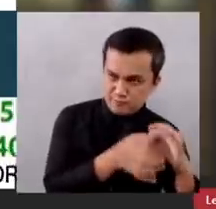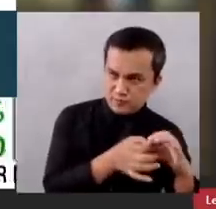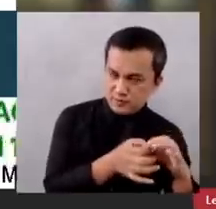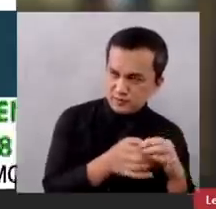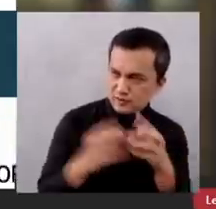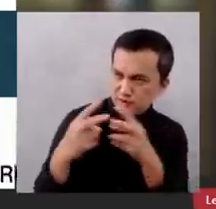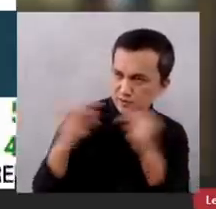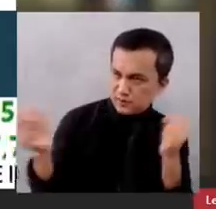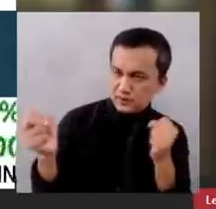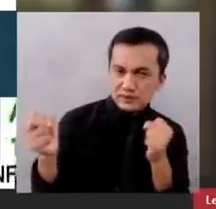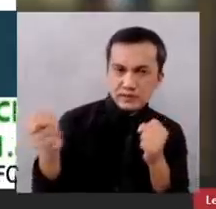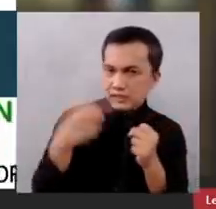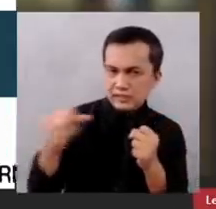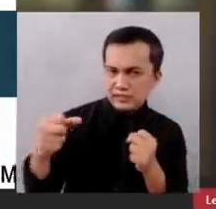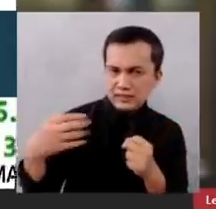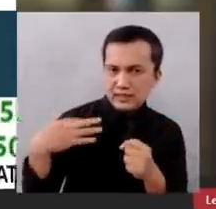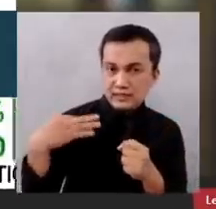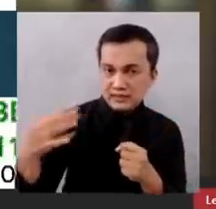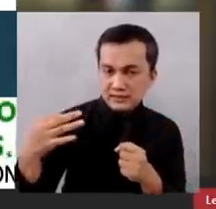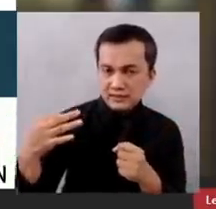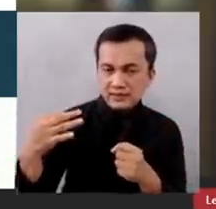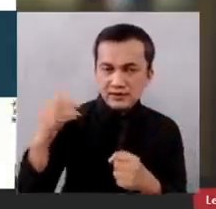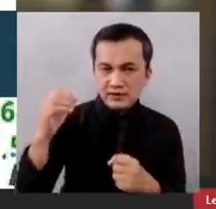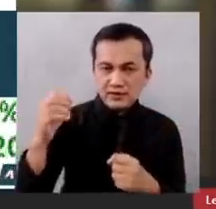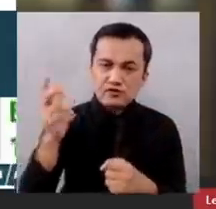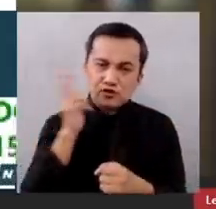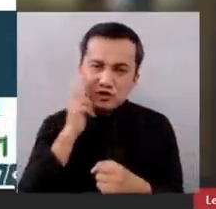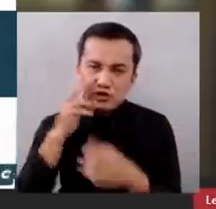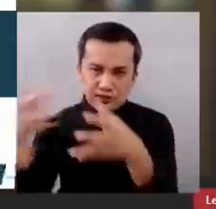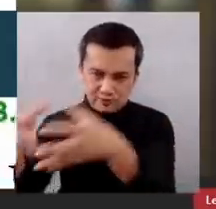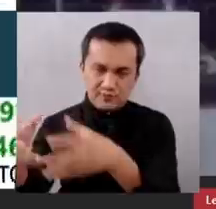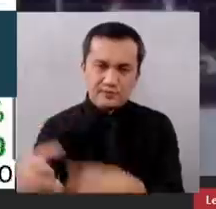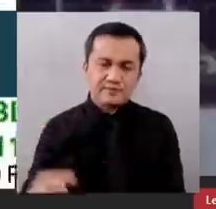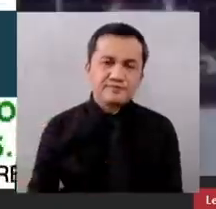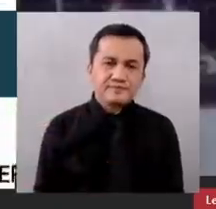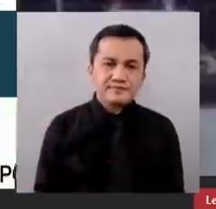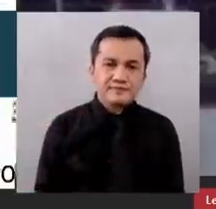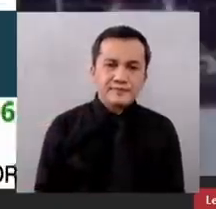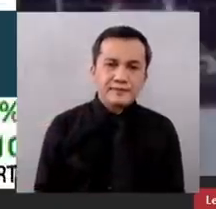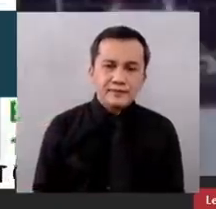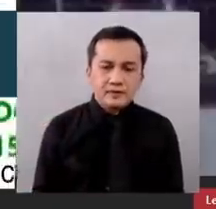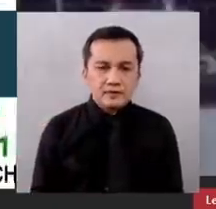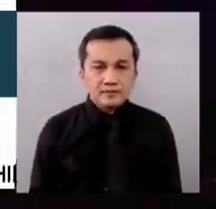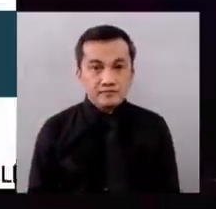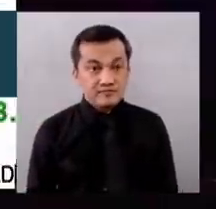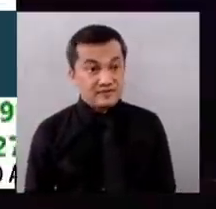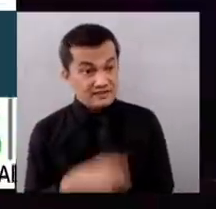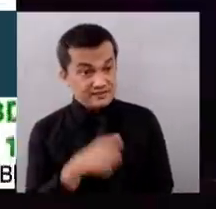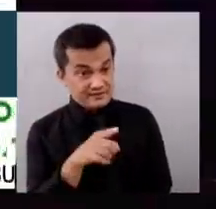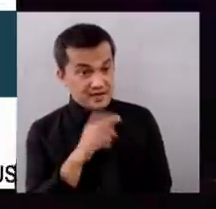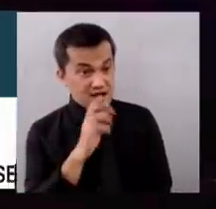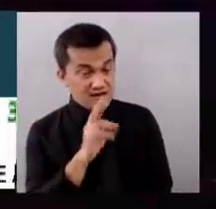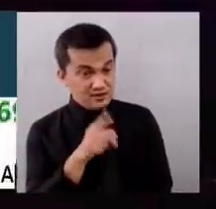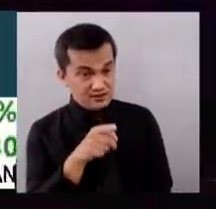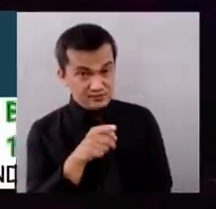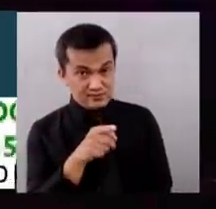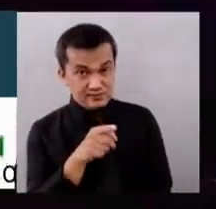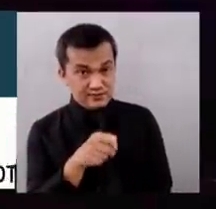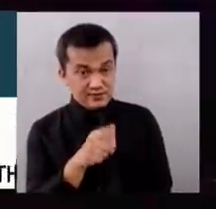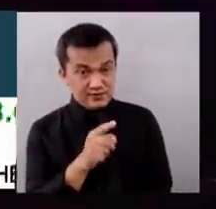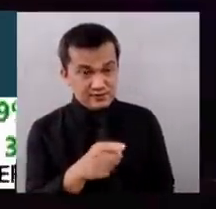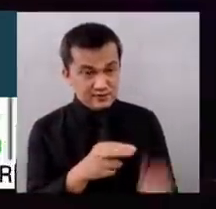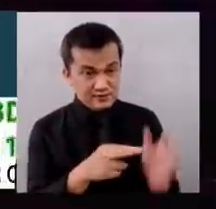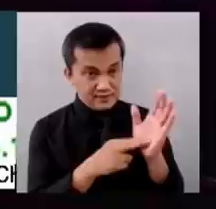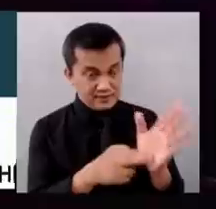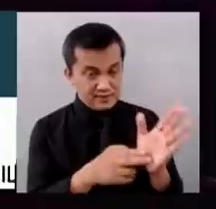the candidate or candidates of the Duterte administration will be. But are you going to be eventually the representation of